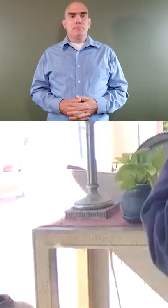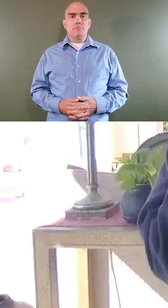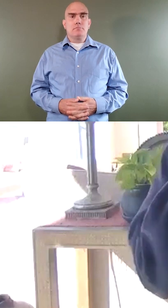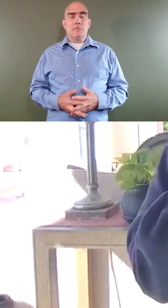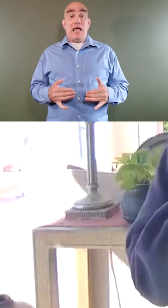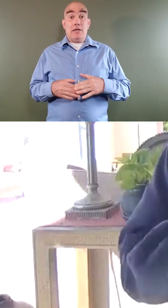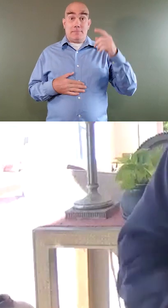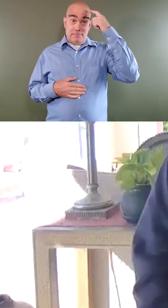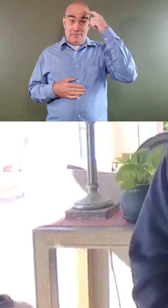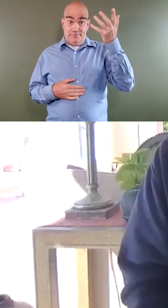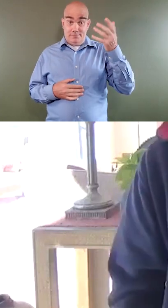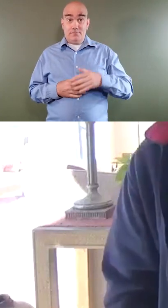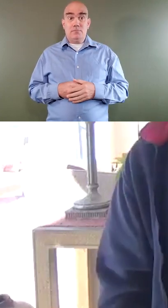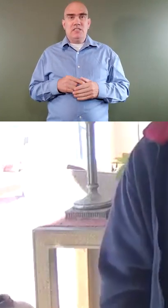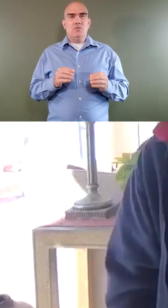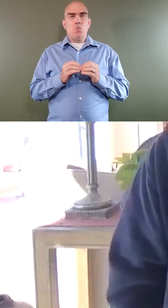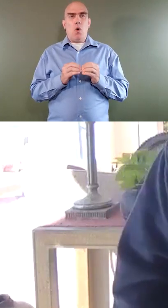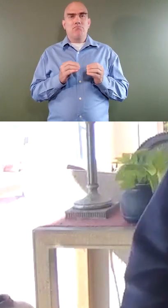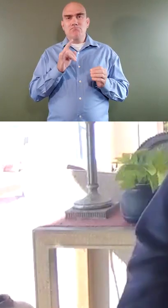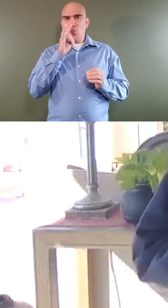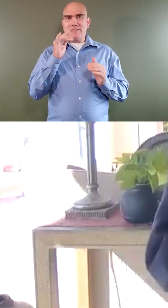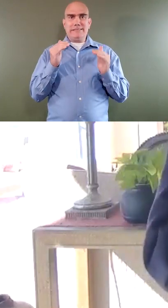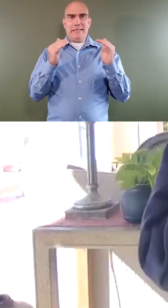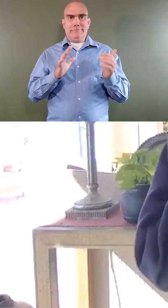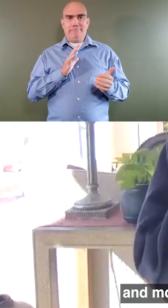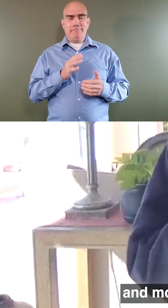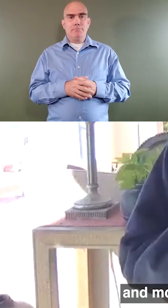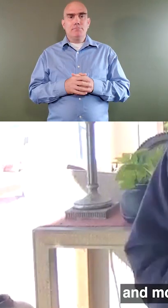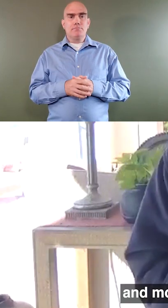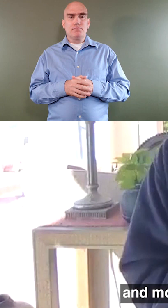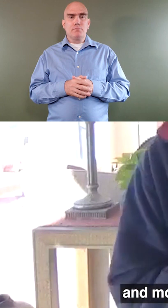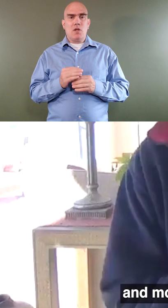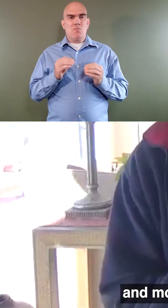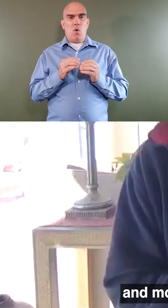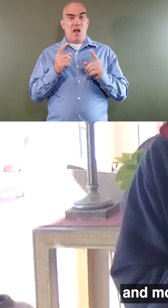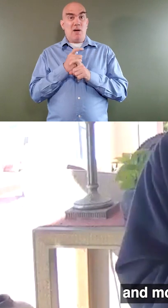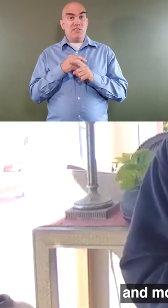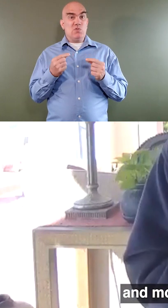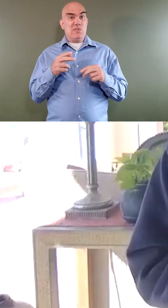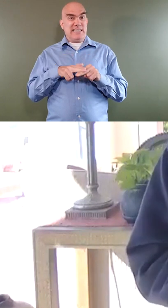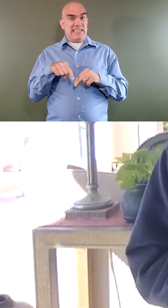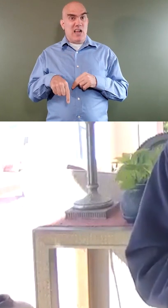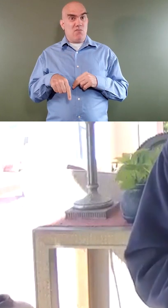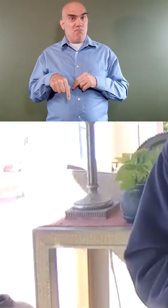Now, in my mind, this is more sophisticated and more complicated to do sitting